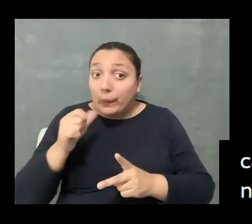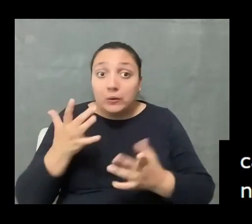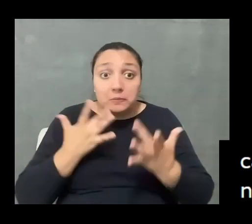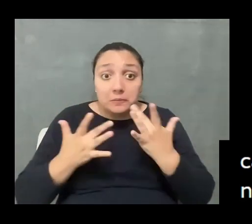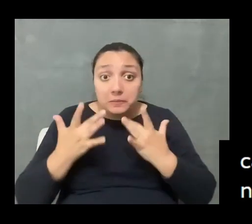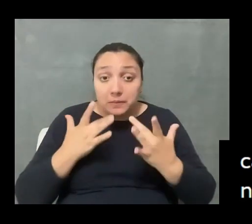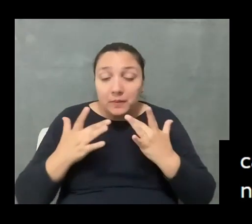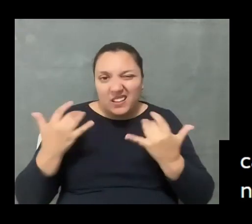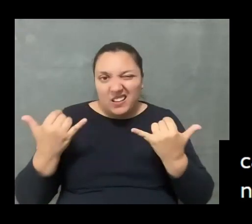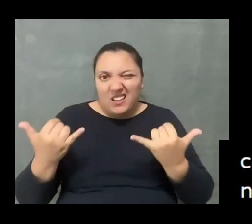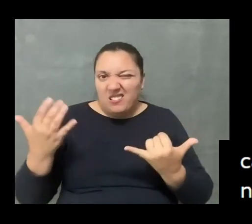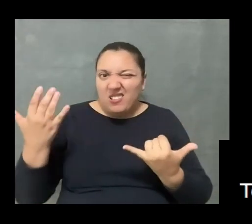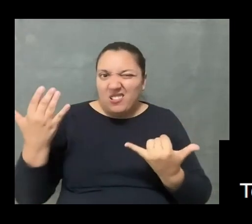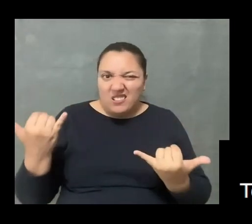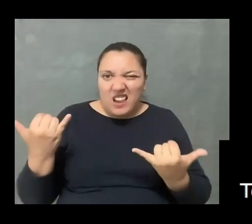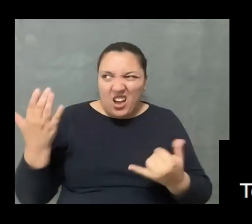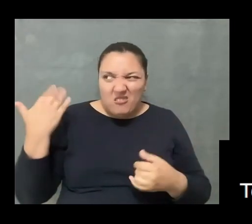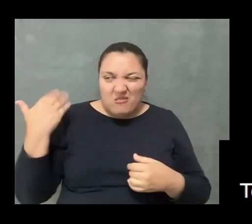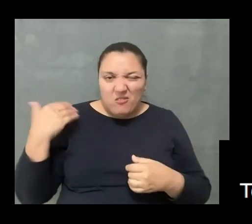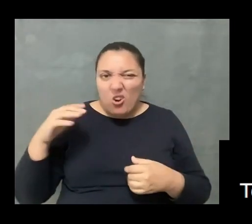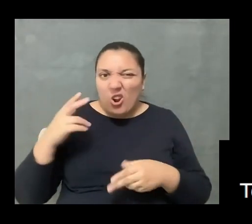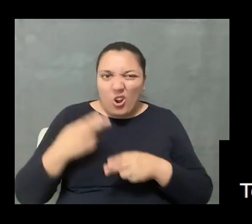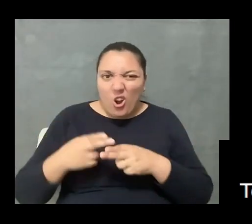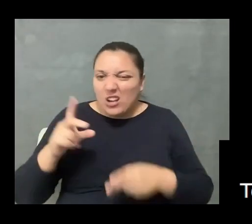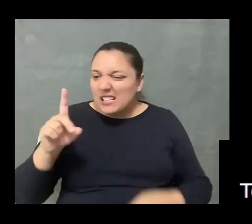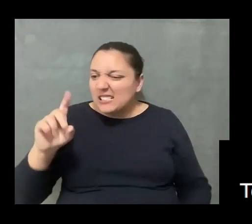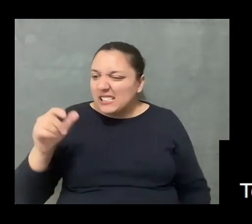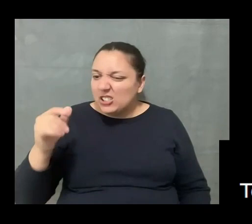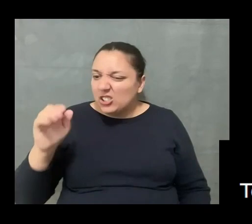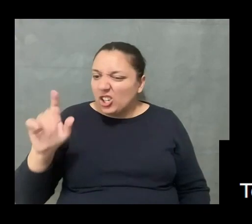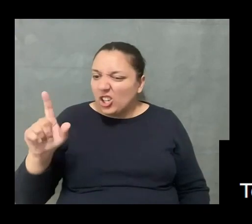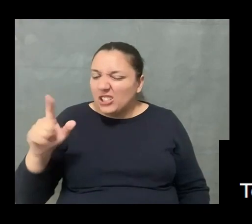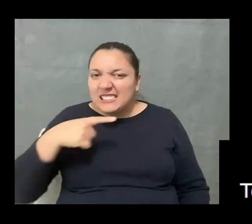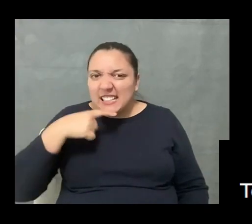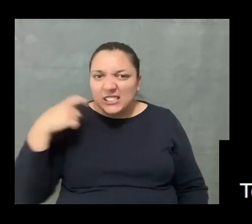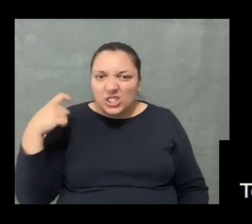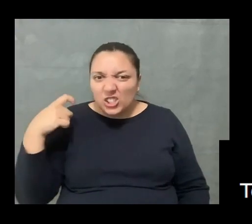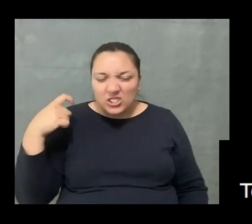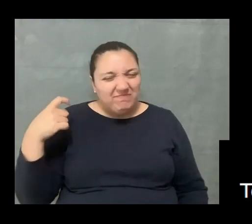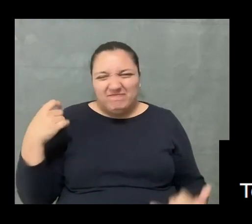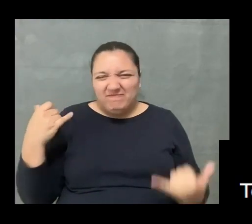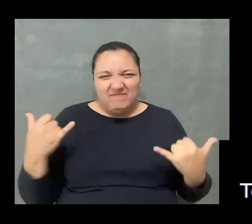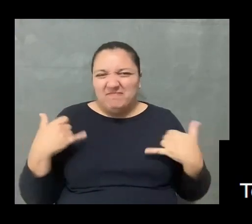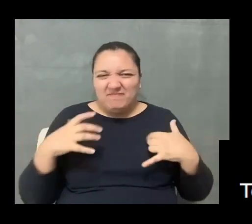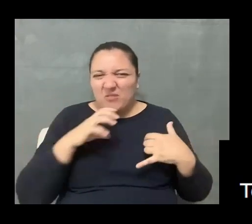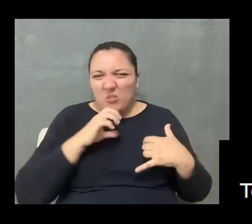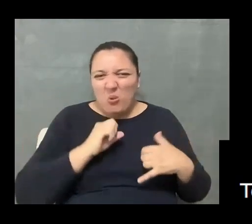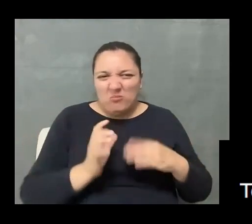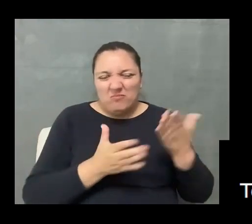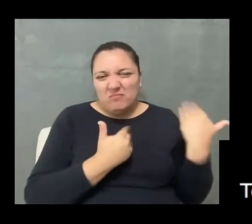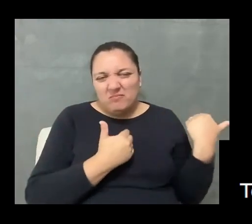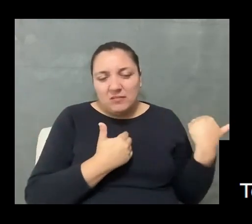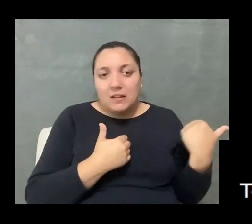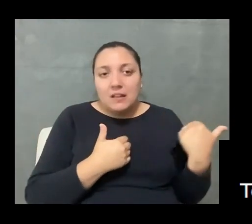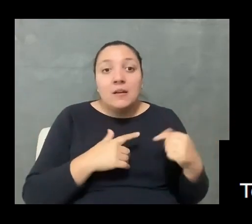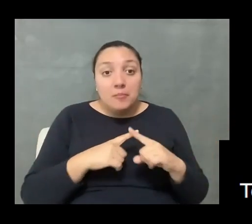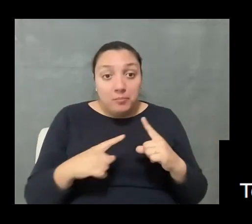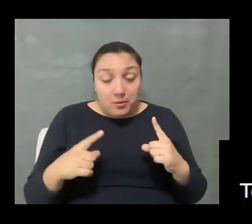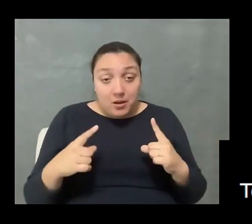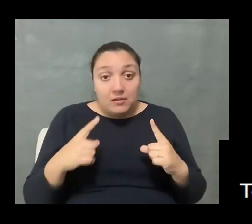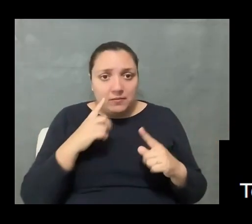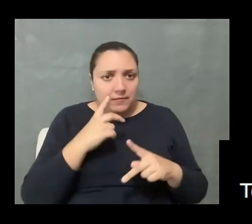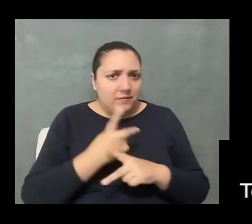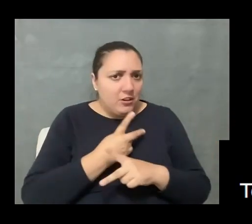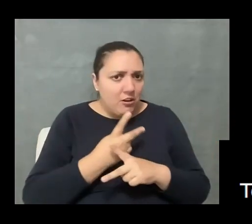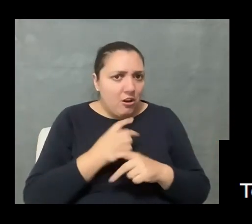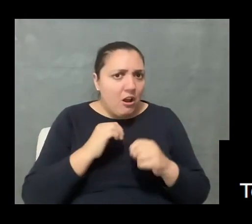deserts anymore because we do think there's some level of connectivity with the great people that are here talking to you tonight. But the question is, how do you make it